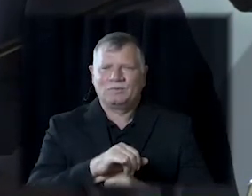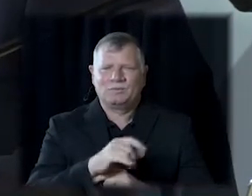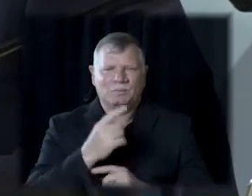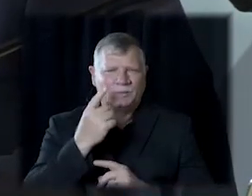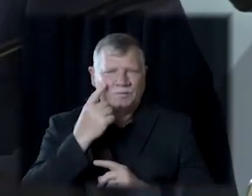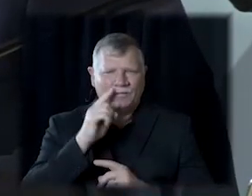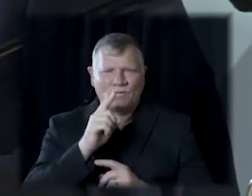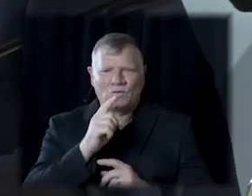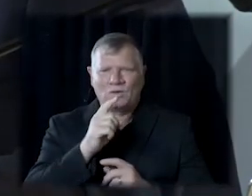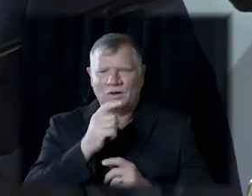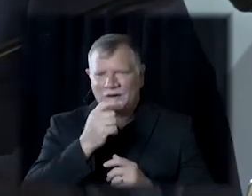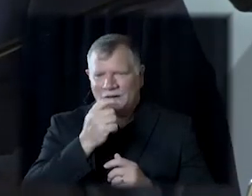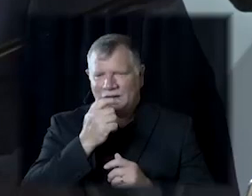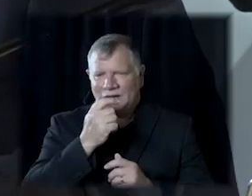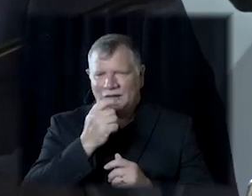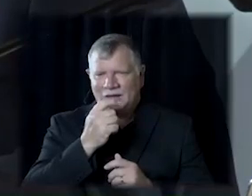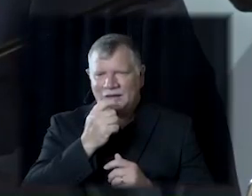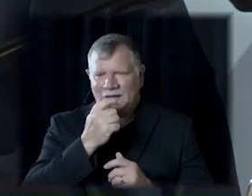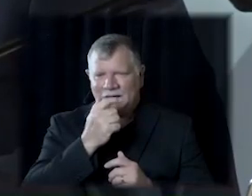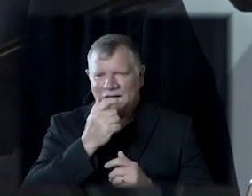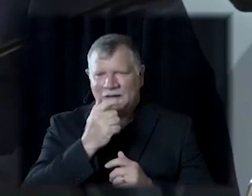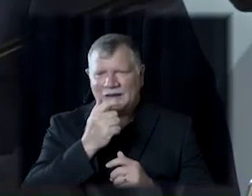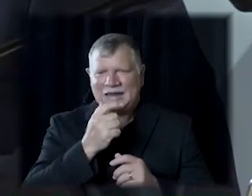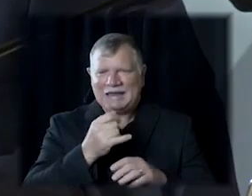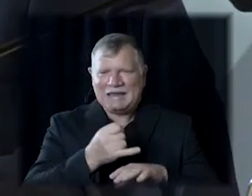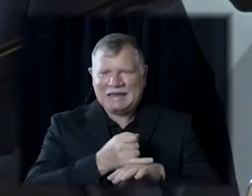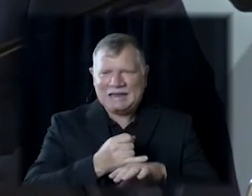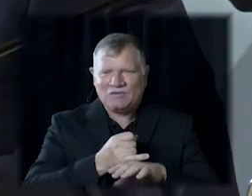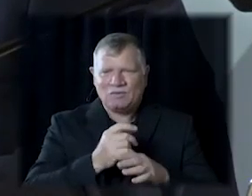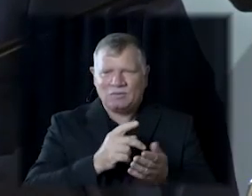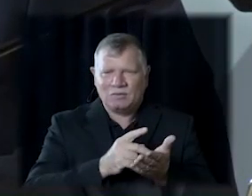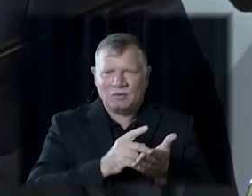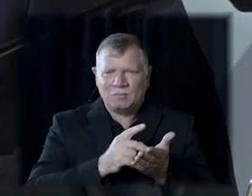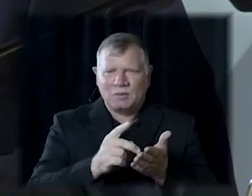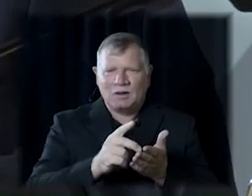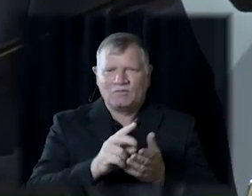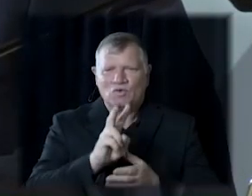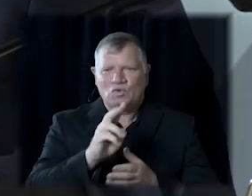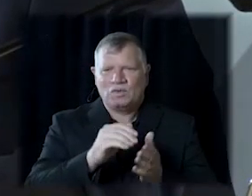the interest and principal paid on the